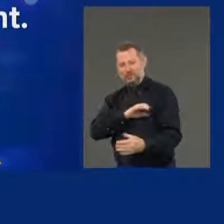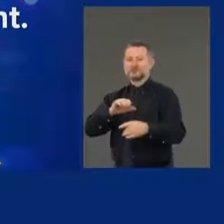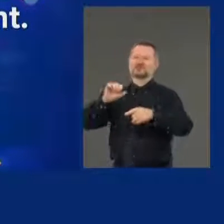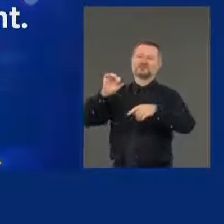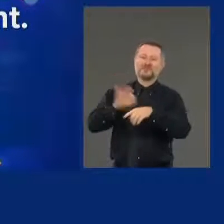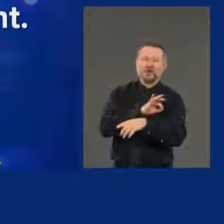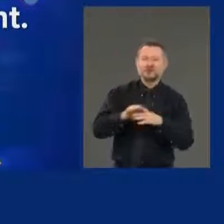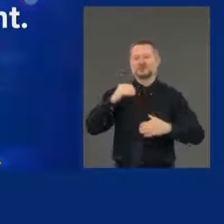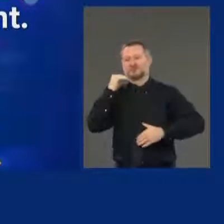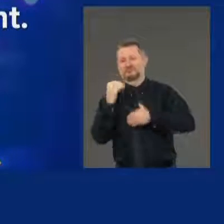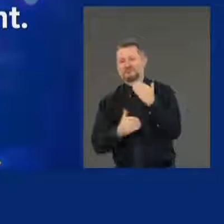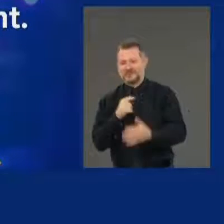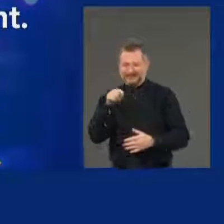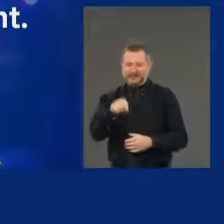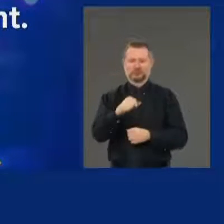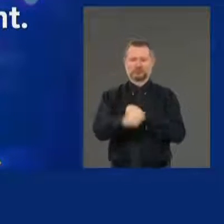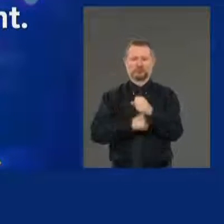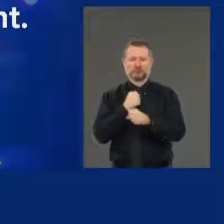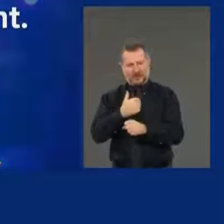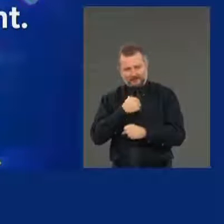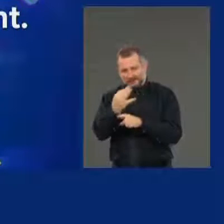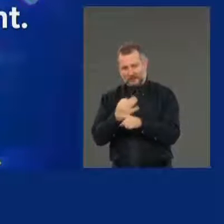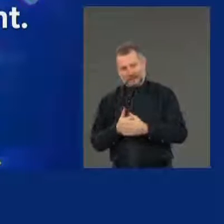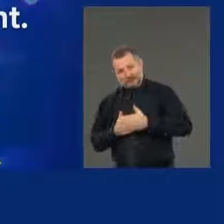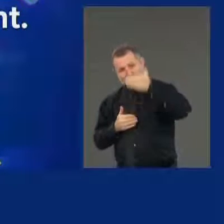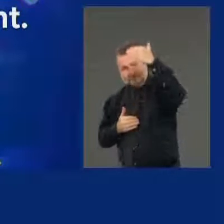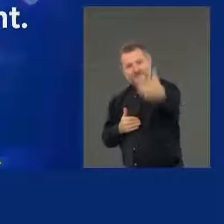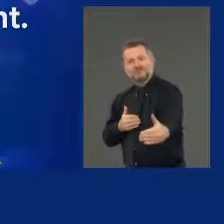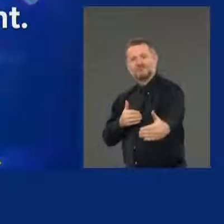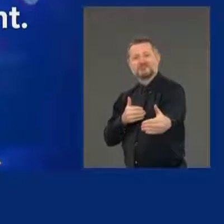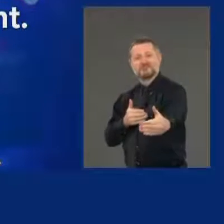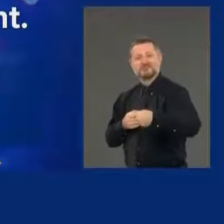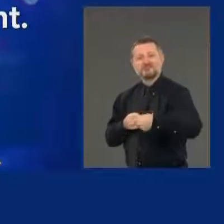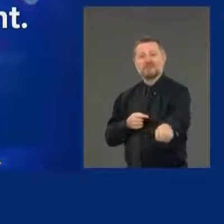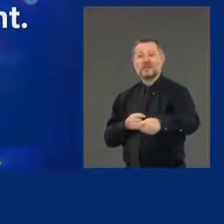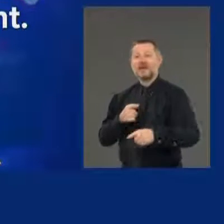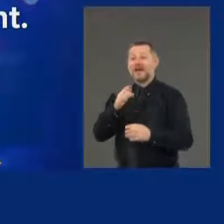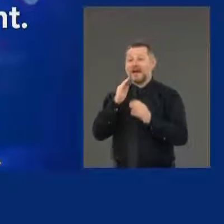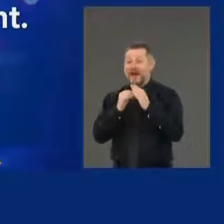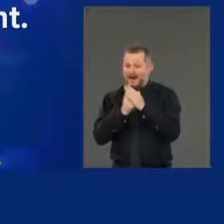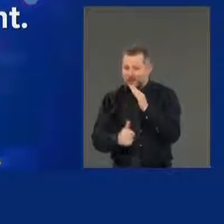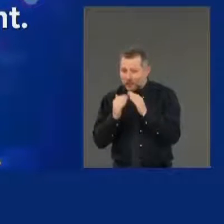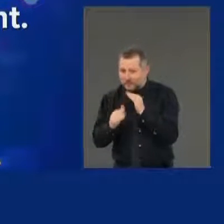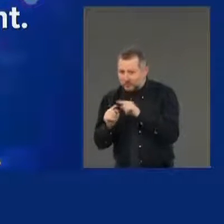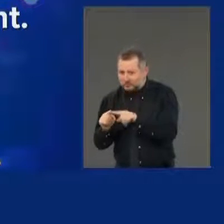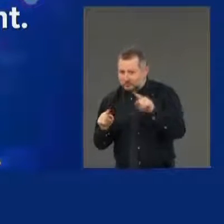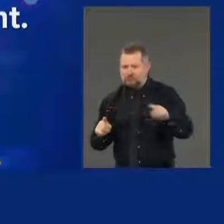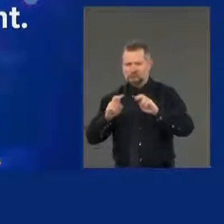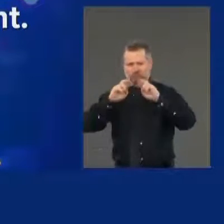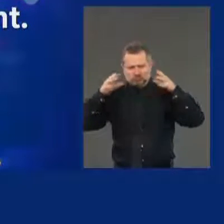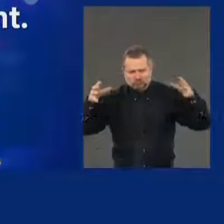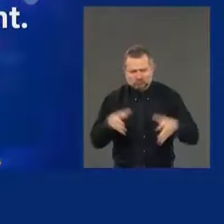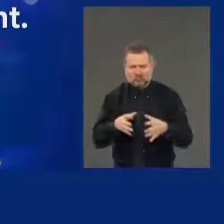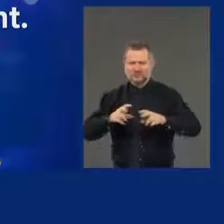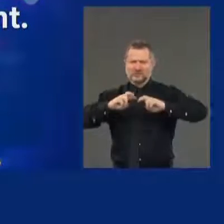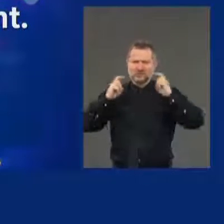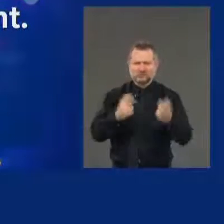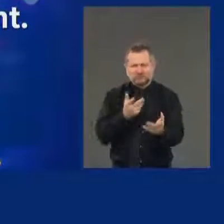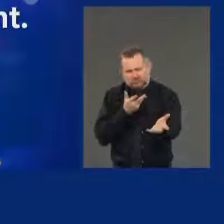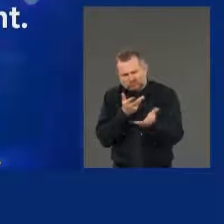in 2020. Every community in this state gets to have heard the protests, heard